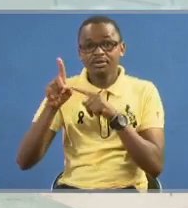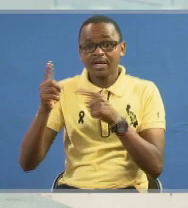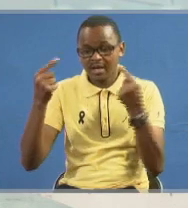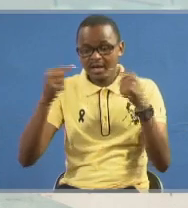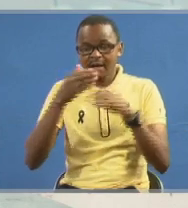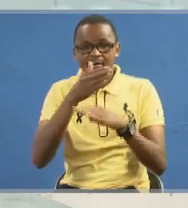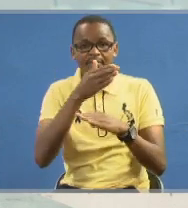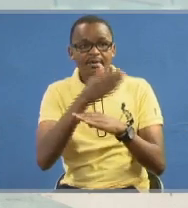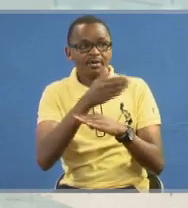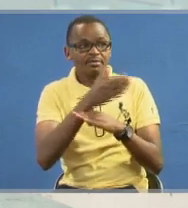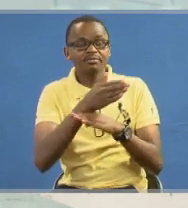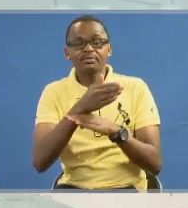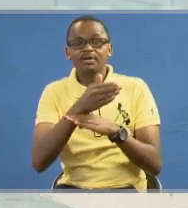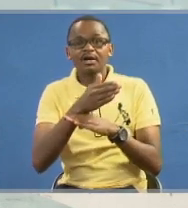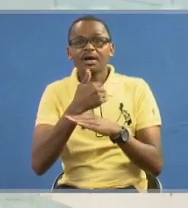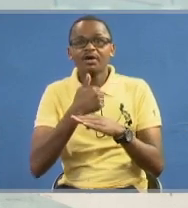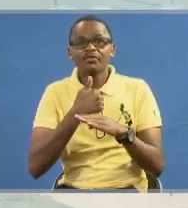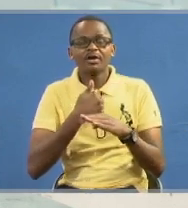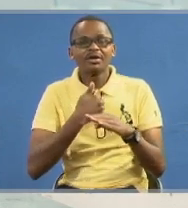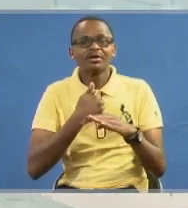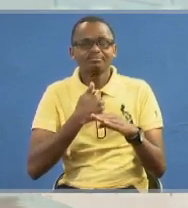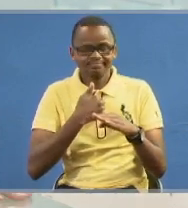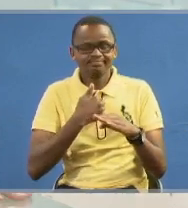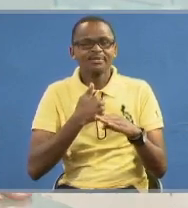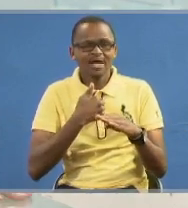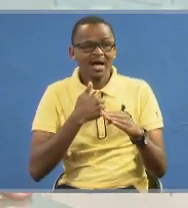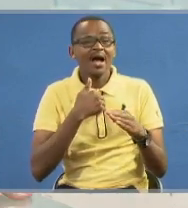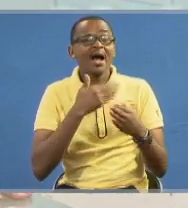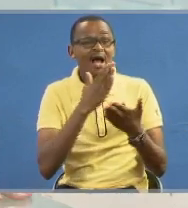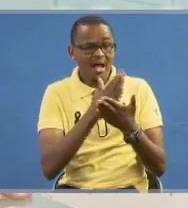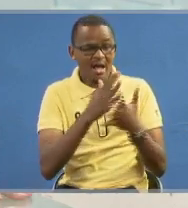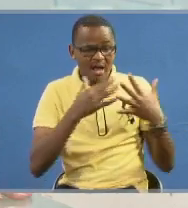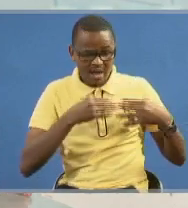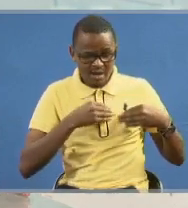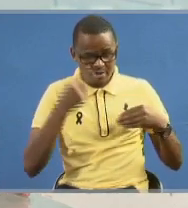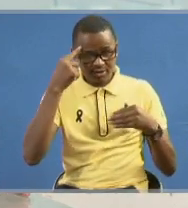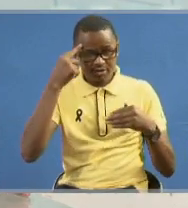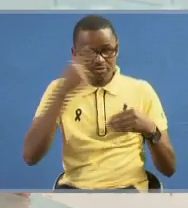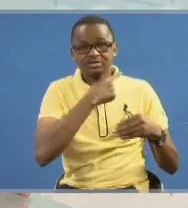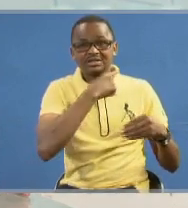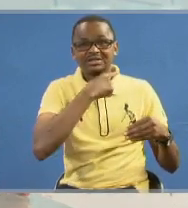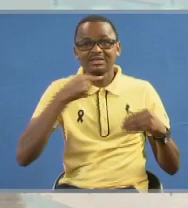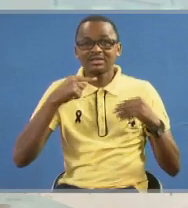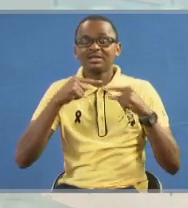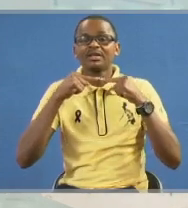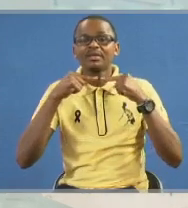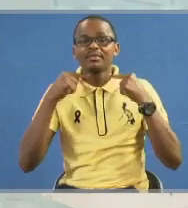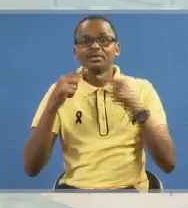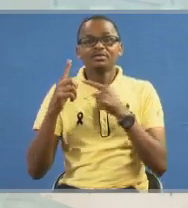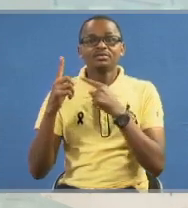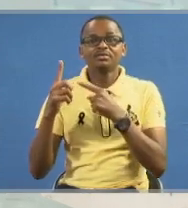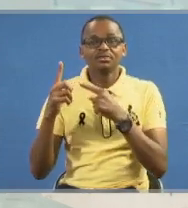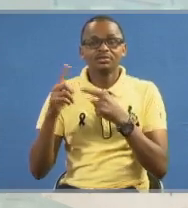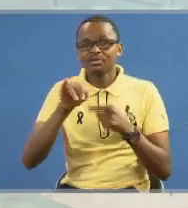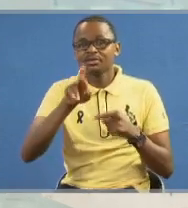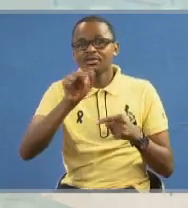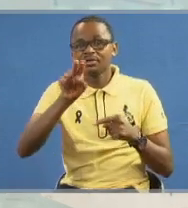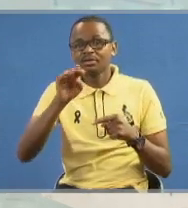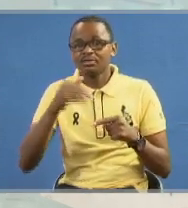comes even as Mwagange sought to confess in an open court on how they conspired to murder the slain priest. Here's Irene